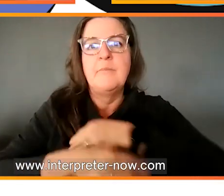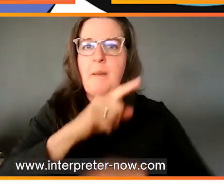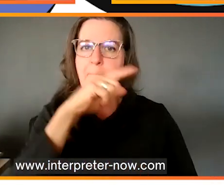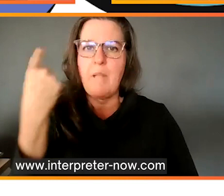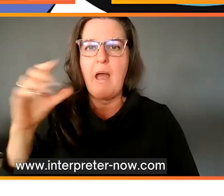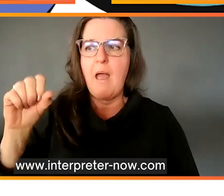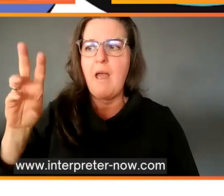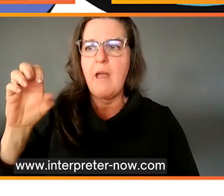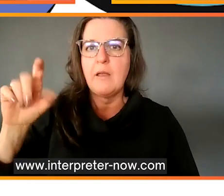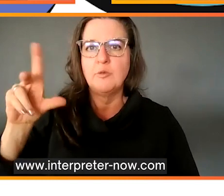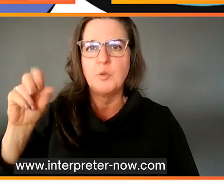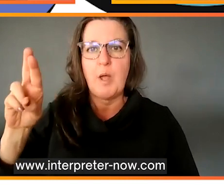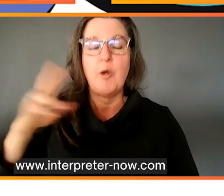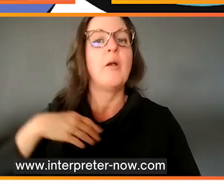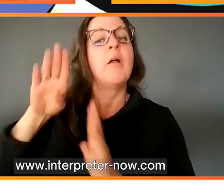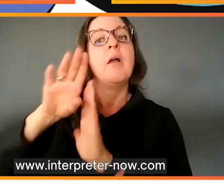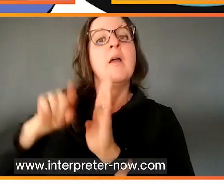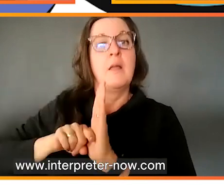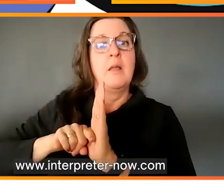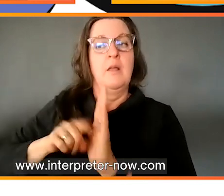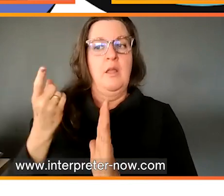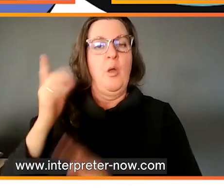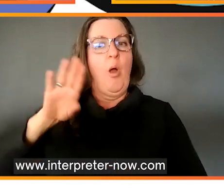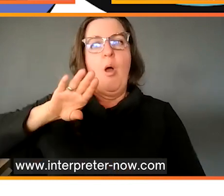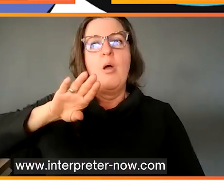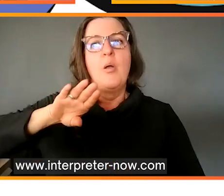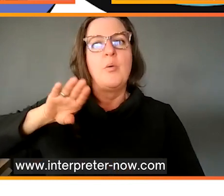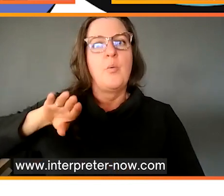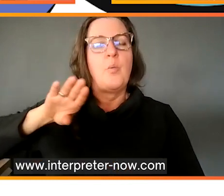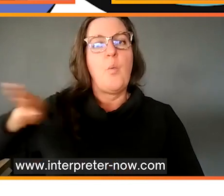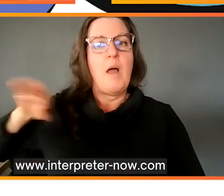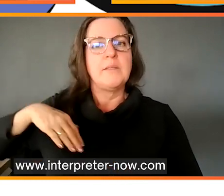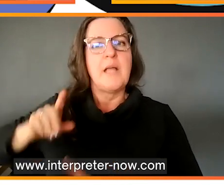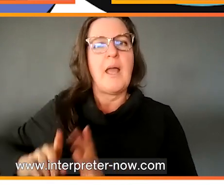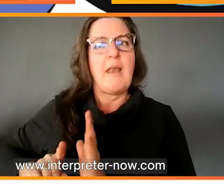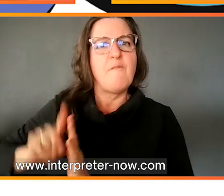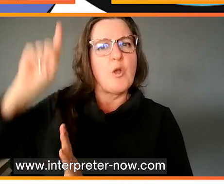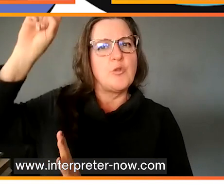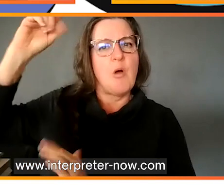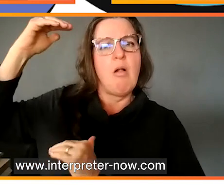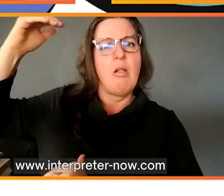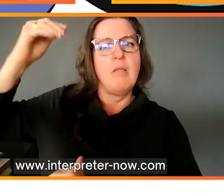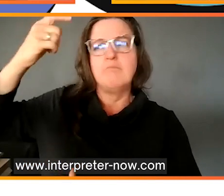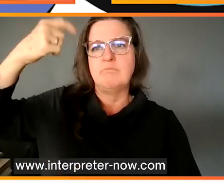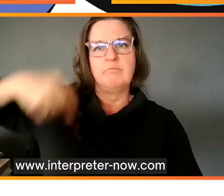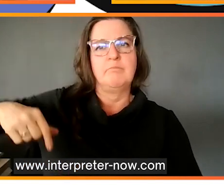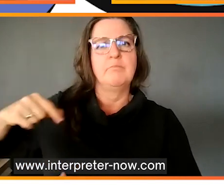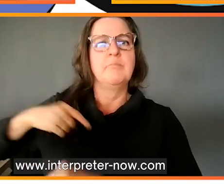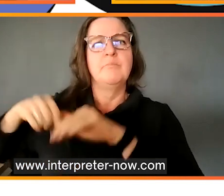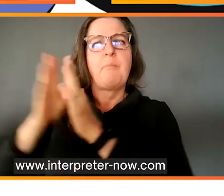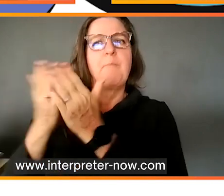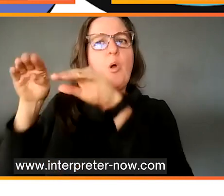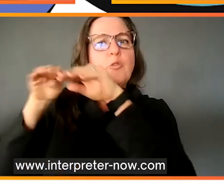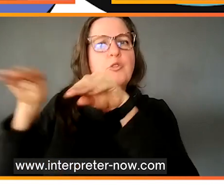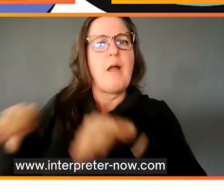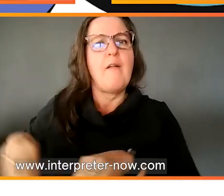And in my background, on one side is a tall, narrow bookshelf with a plant